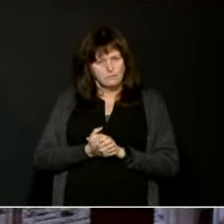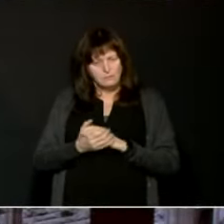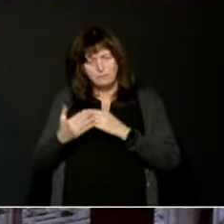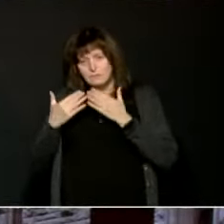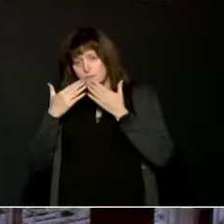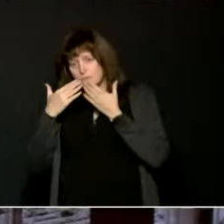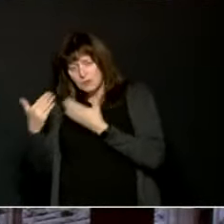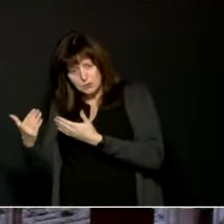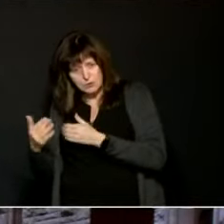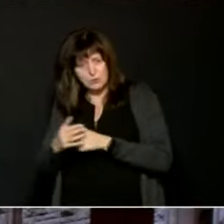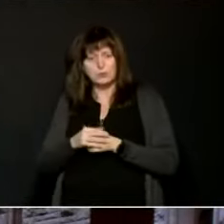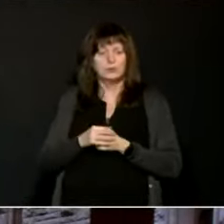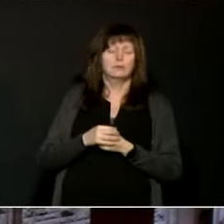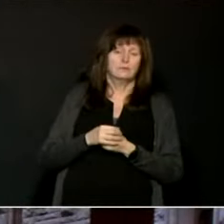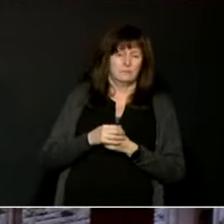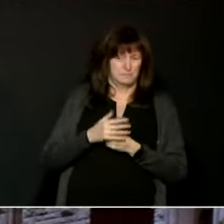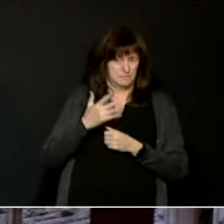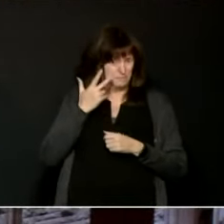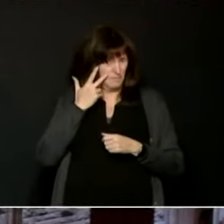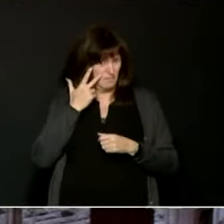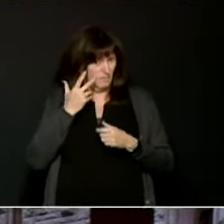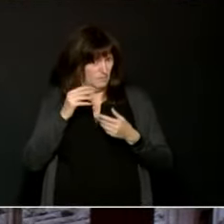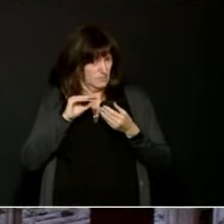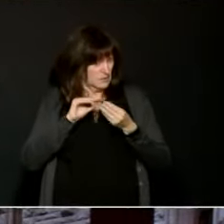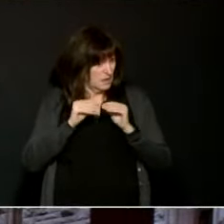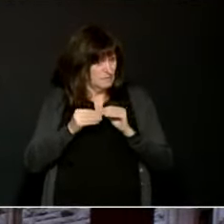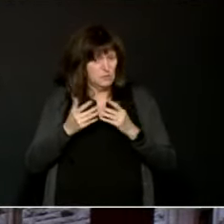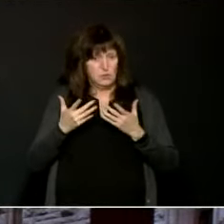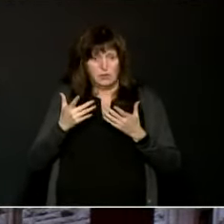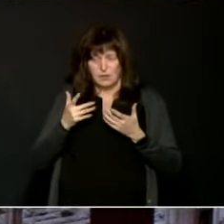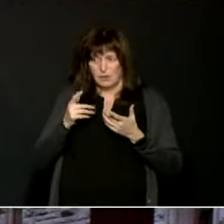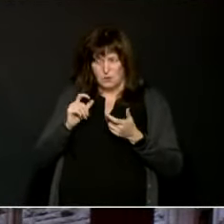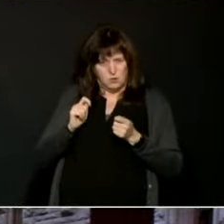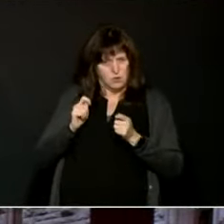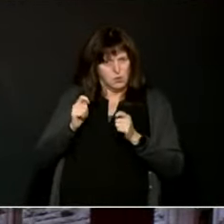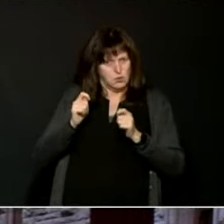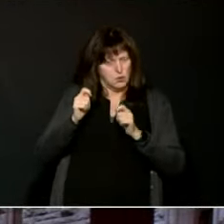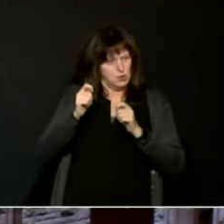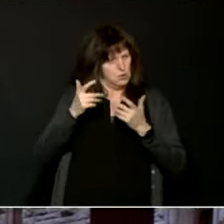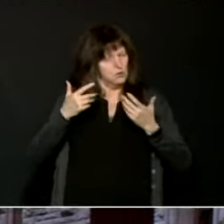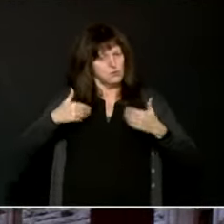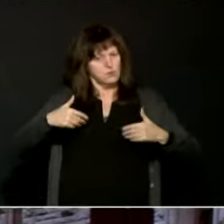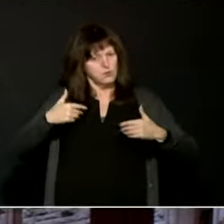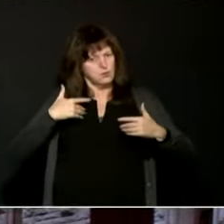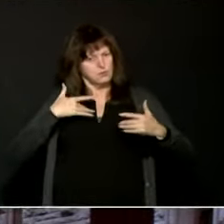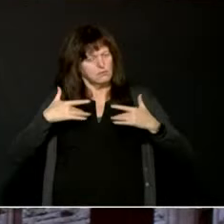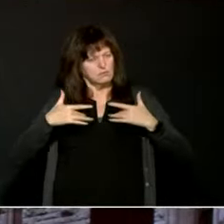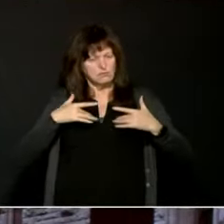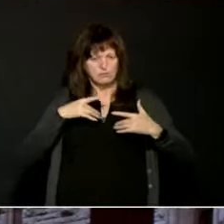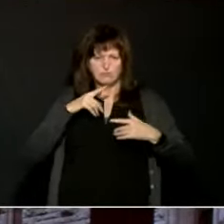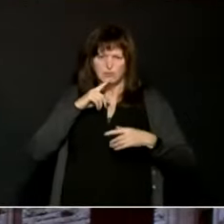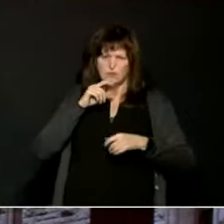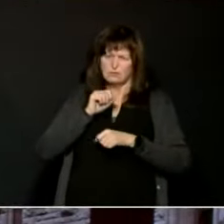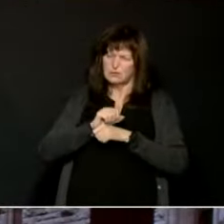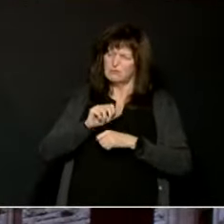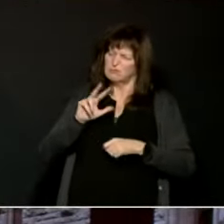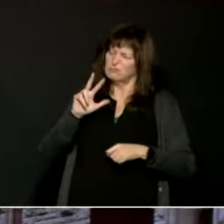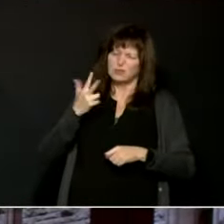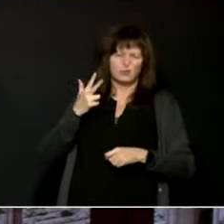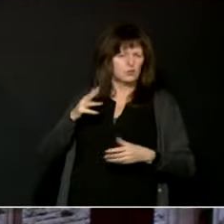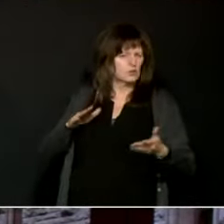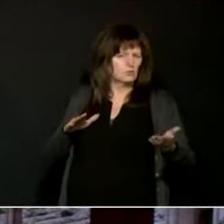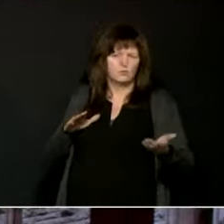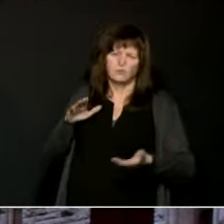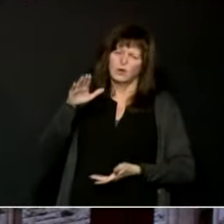numbers and the changes are concerning as we move into the third wave. As the modeling had predicted, we would be seeing